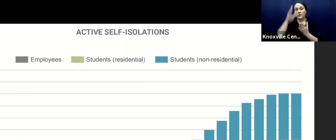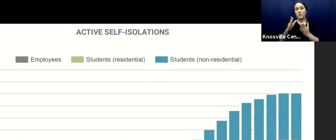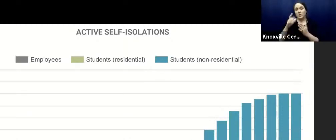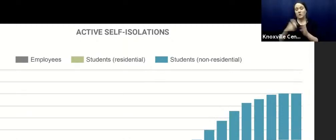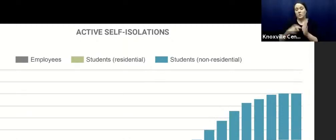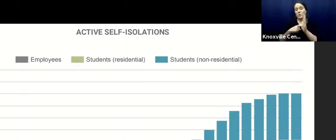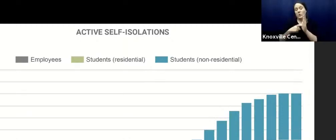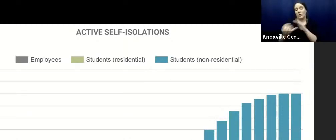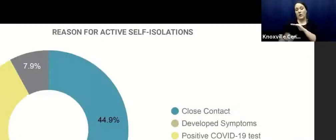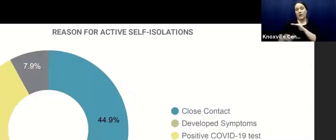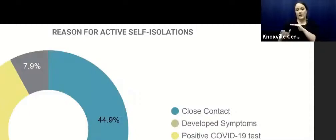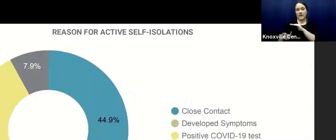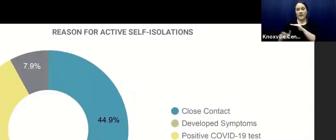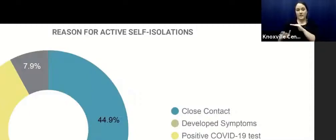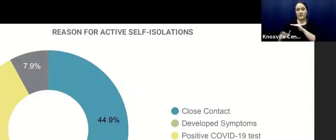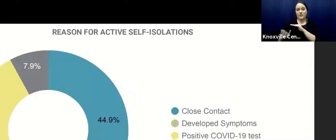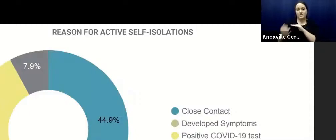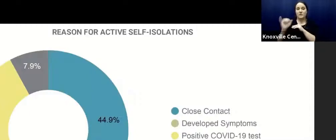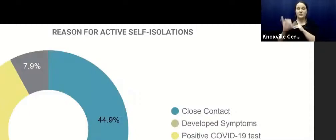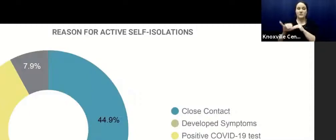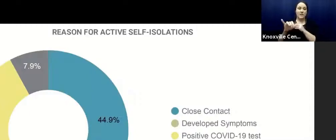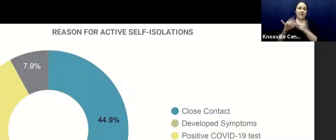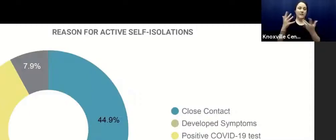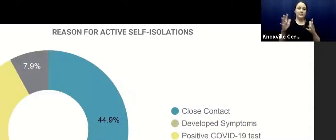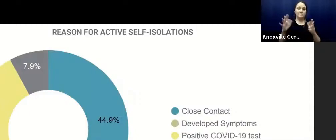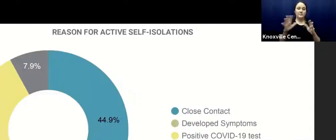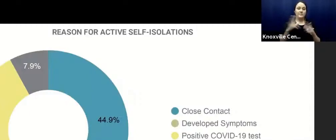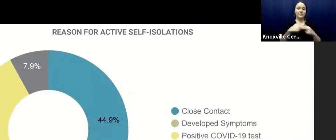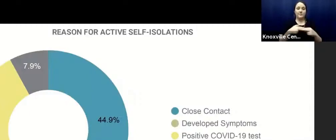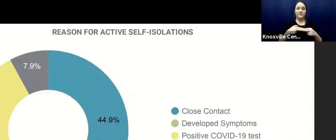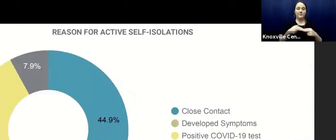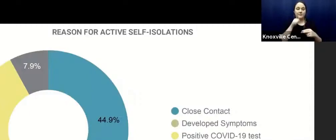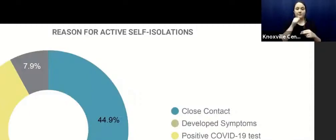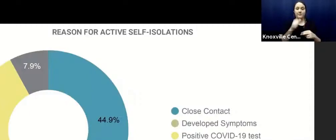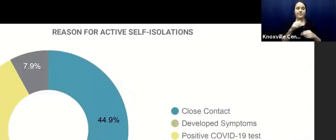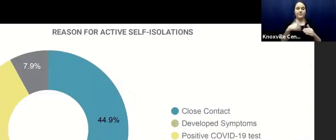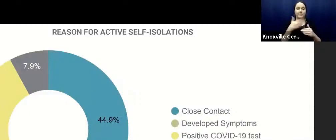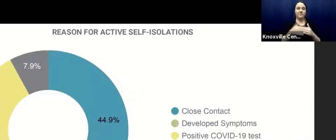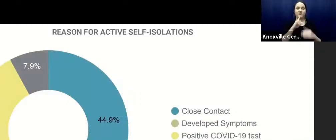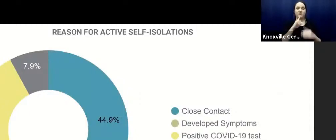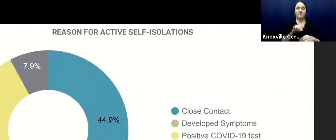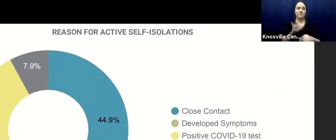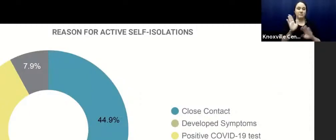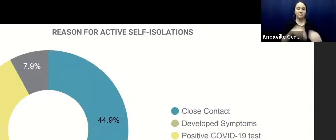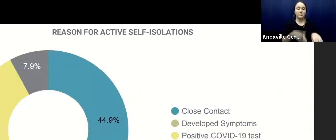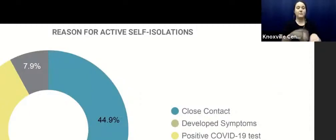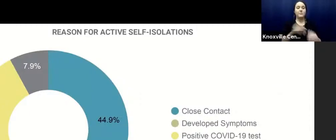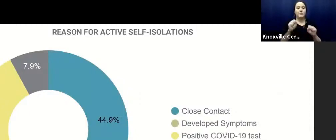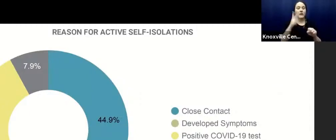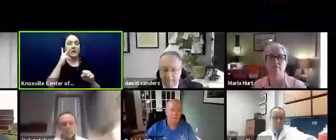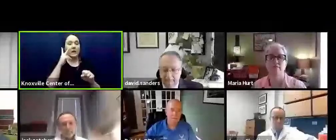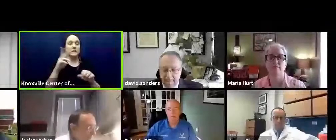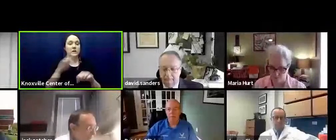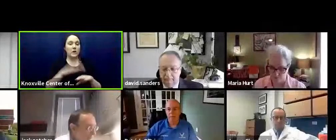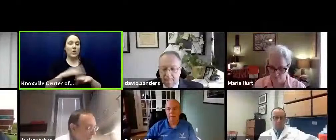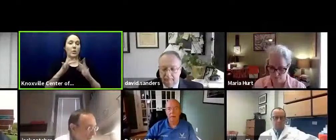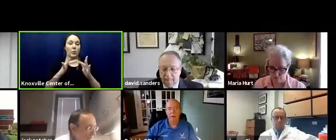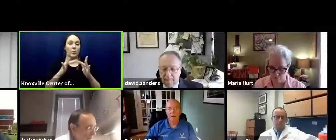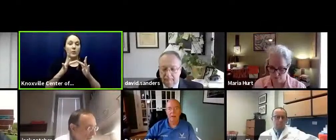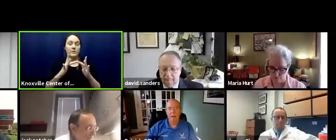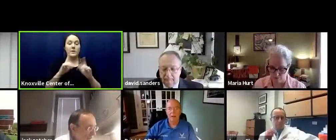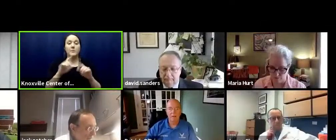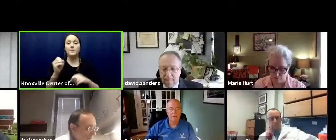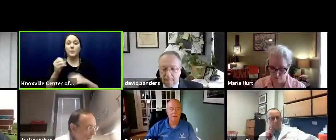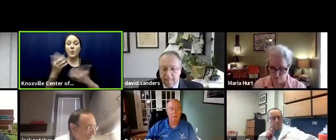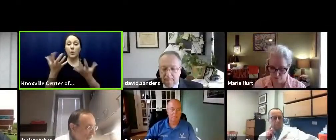needing isolation. And that's all I'll need of the slides. I won't go into the next one really. You can see those on our website. So I just want to talk